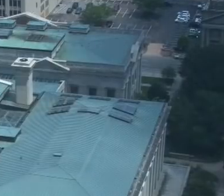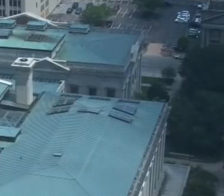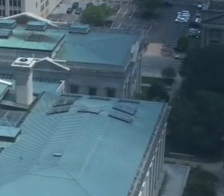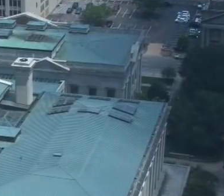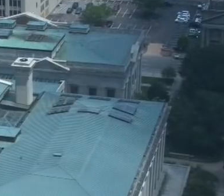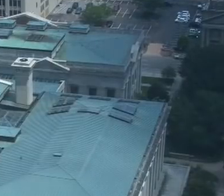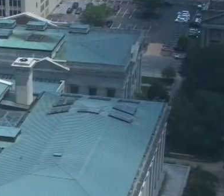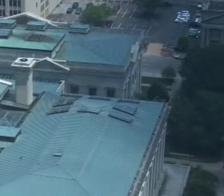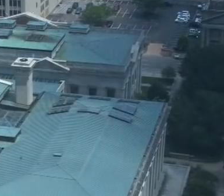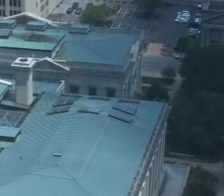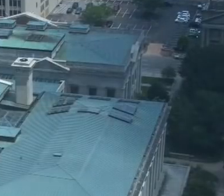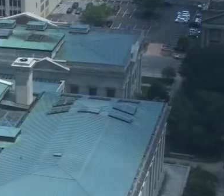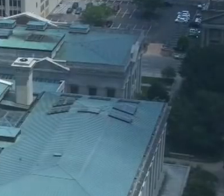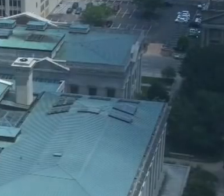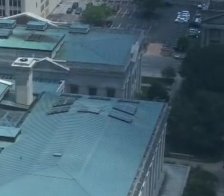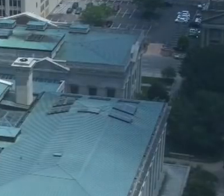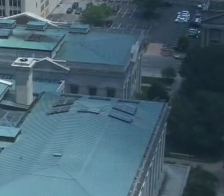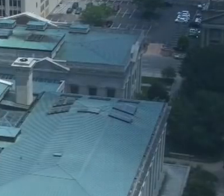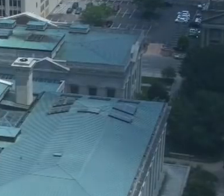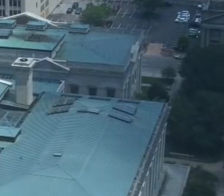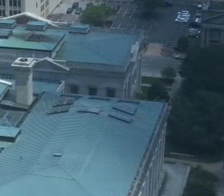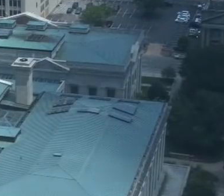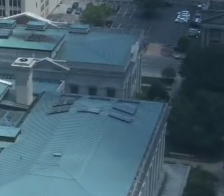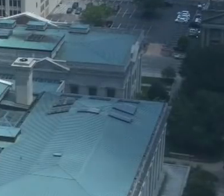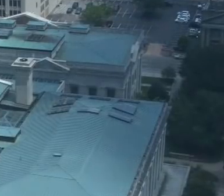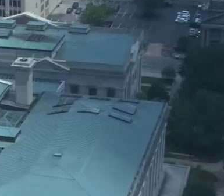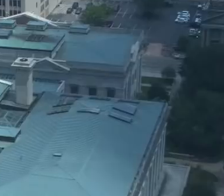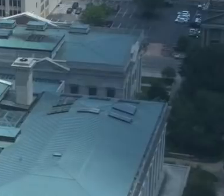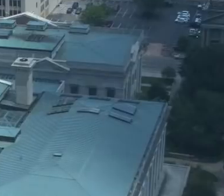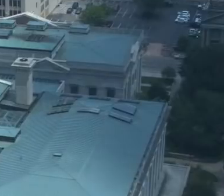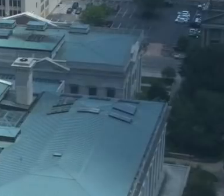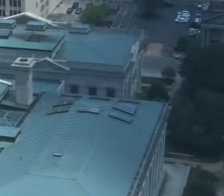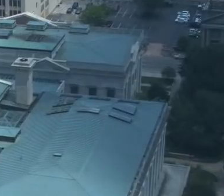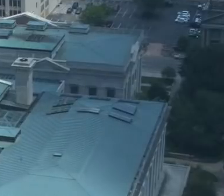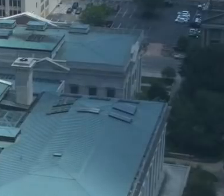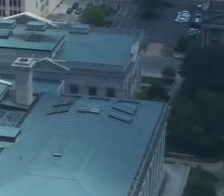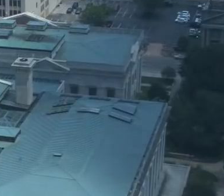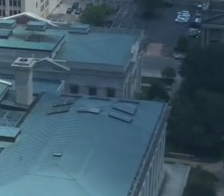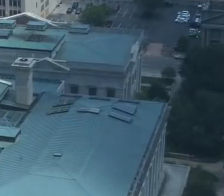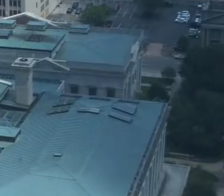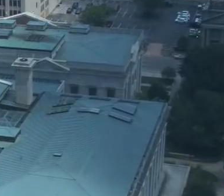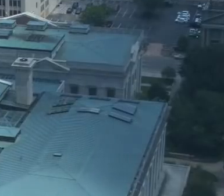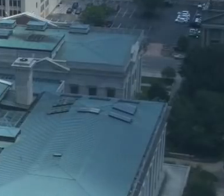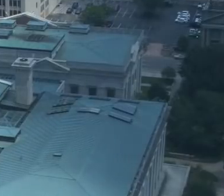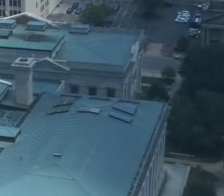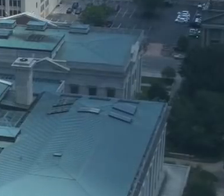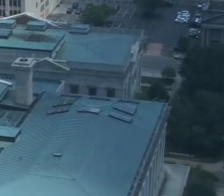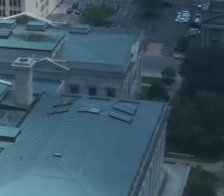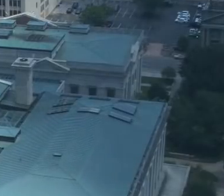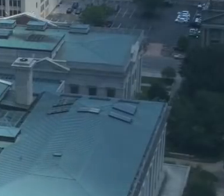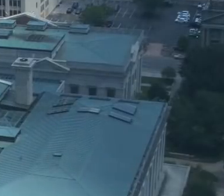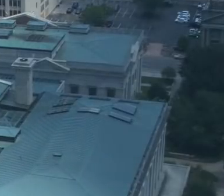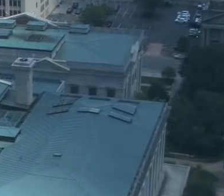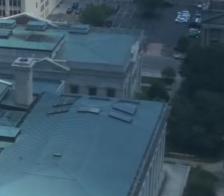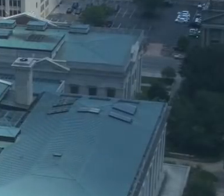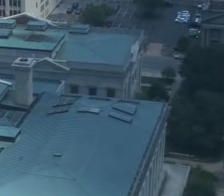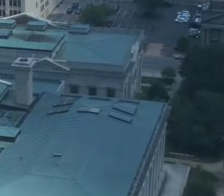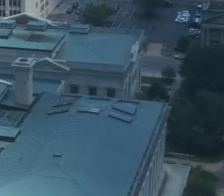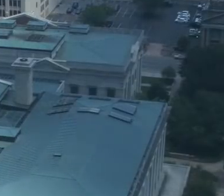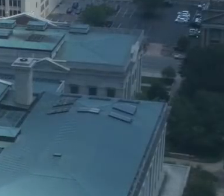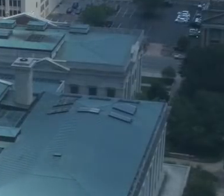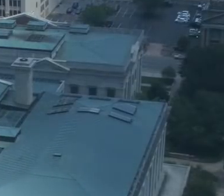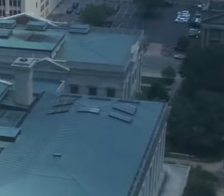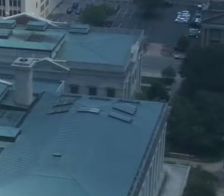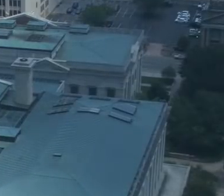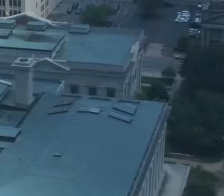as well. Now, what will that mean for the classroom and the dorm and the dining hall and all the pieces that make college college?